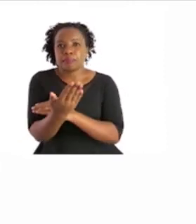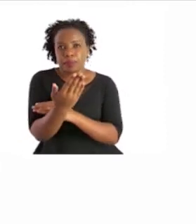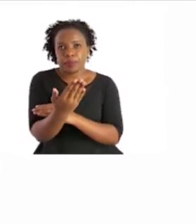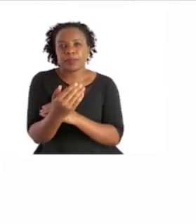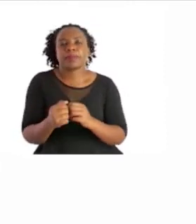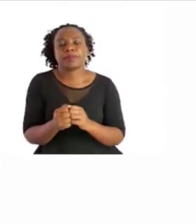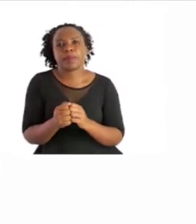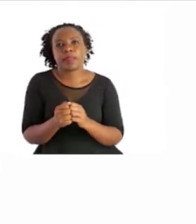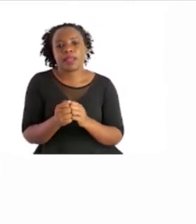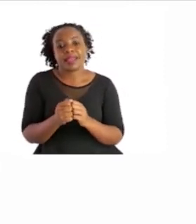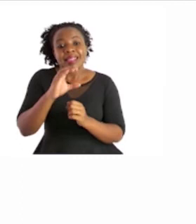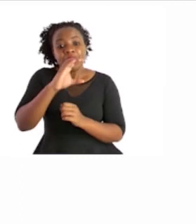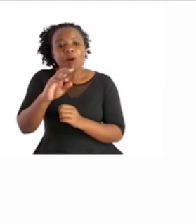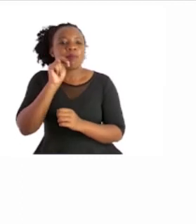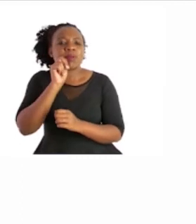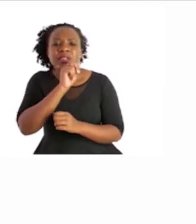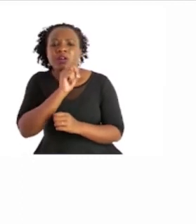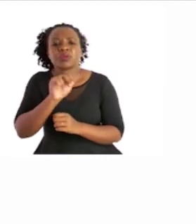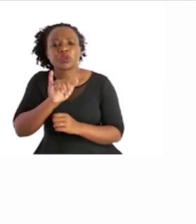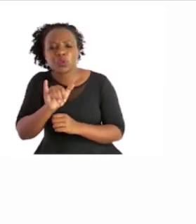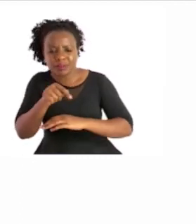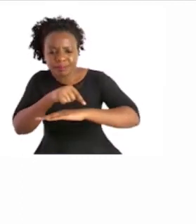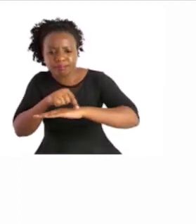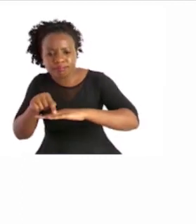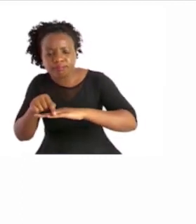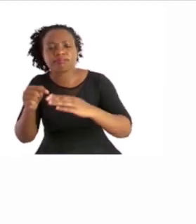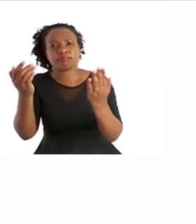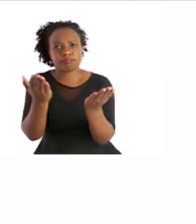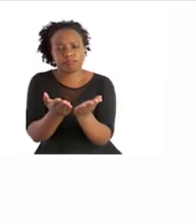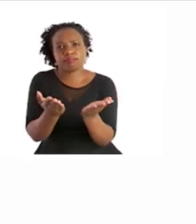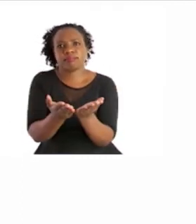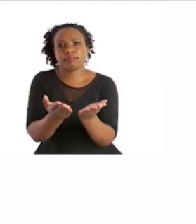The common noun there, which is underlined, is school.